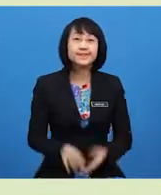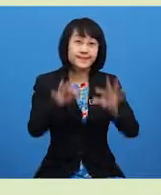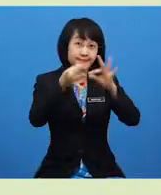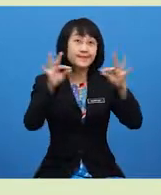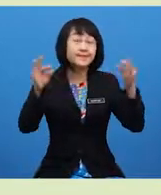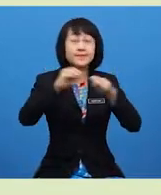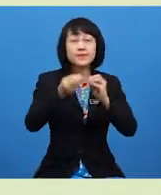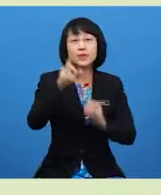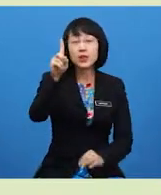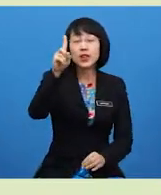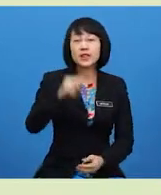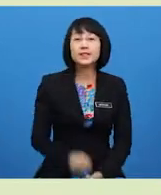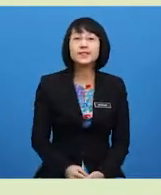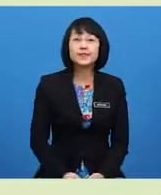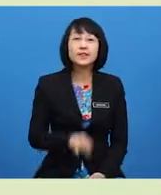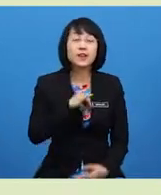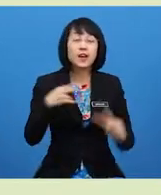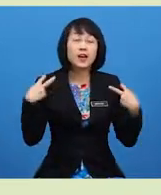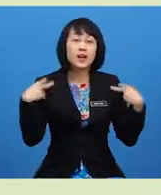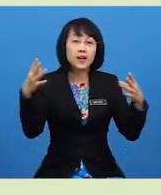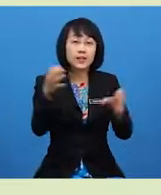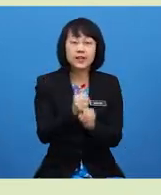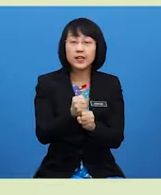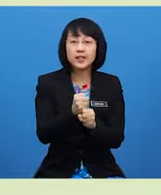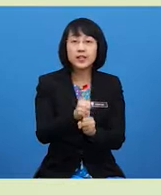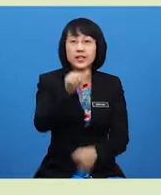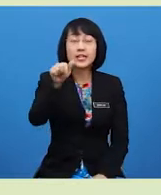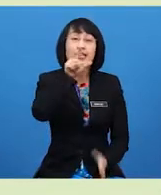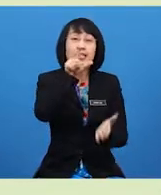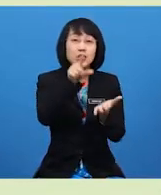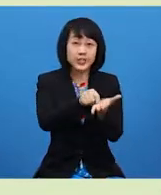Sentence number one. I've got chicken.